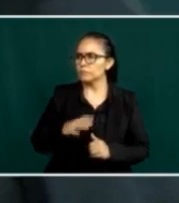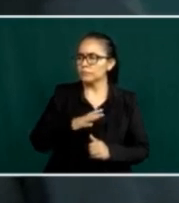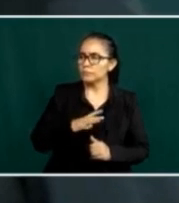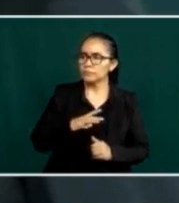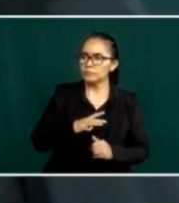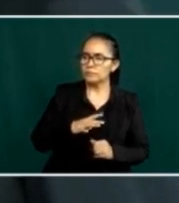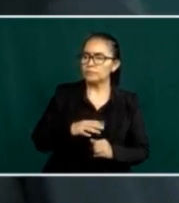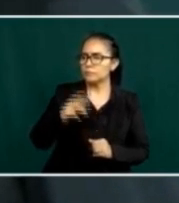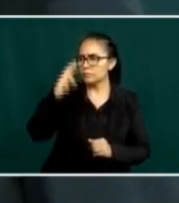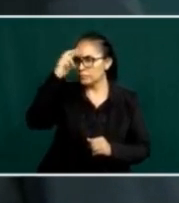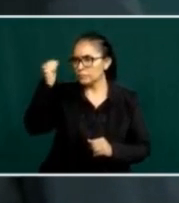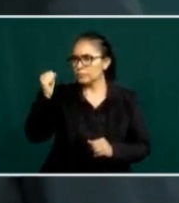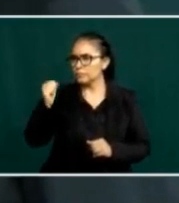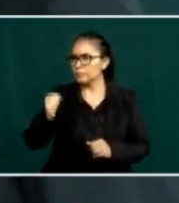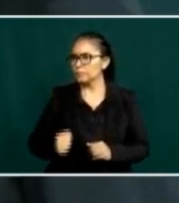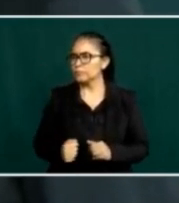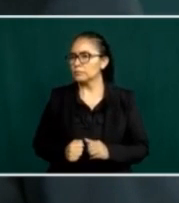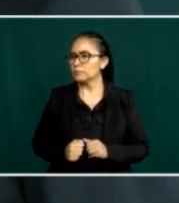Because if you have inflation,